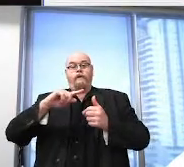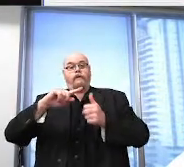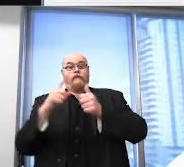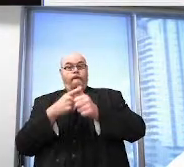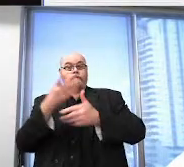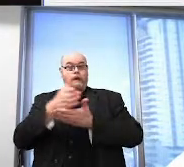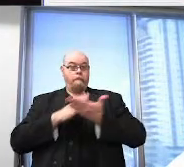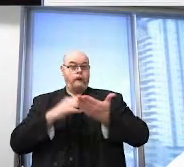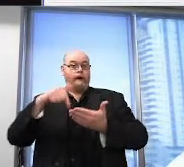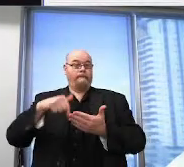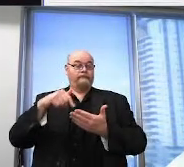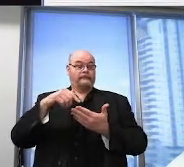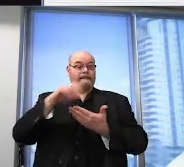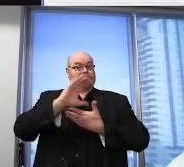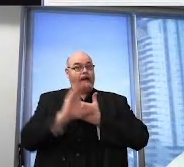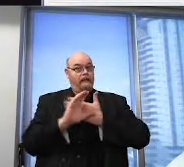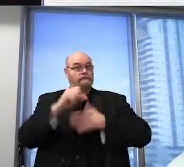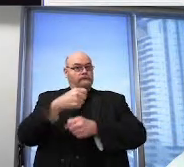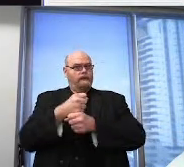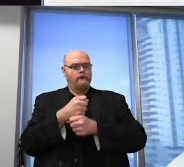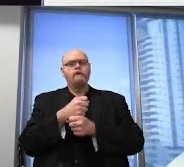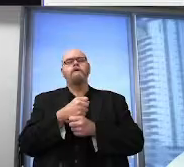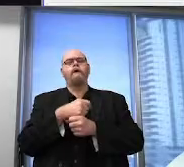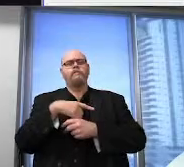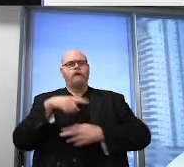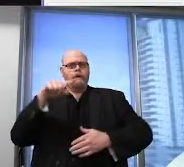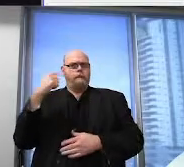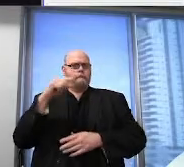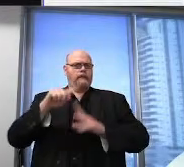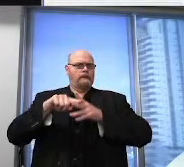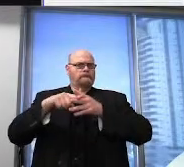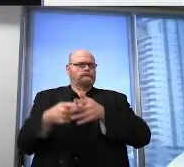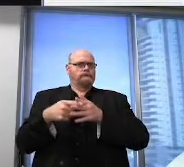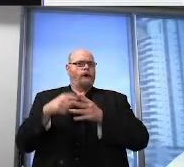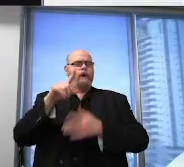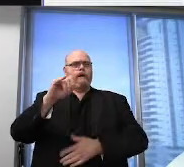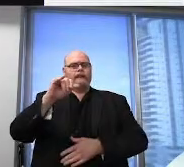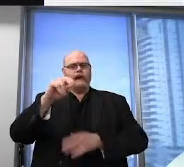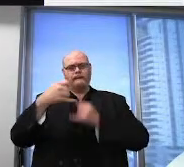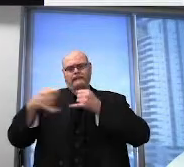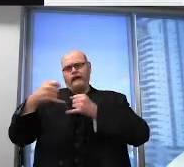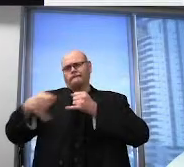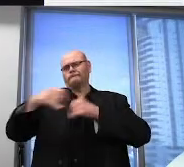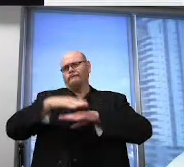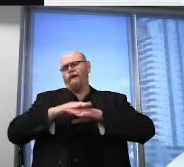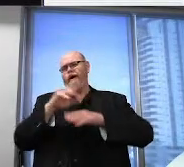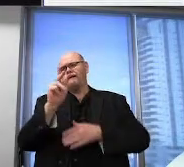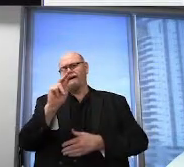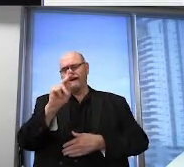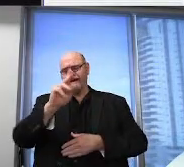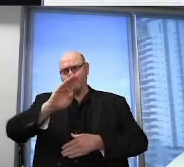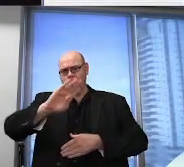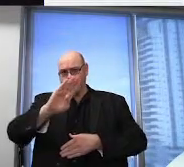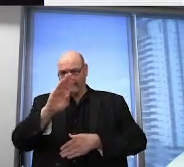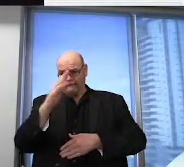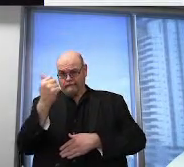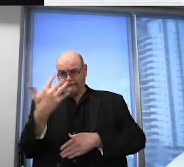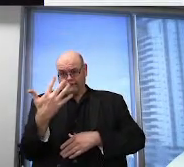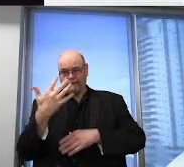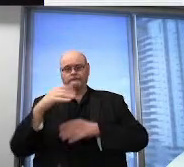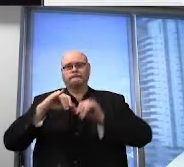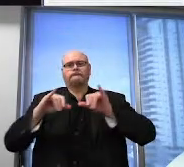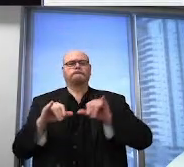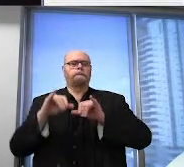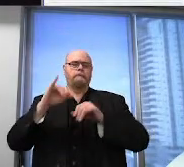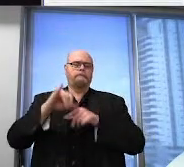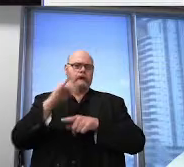complete the what we call the black start lines on the 115 kV system. And if we can achieve that, those